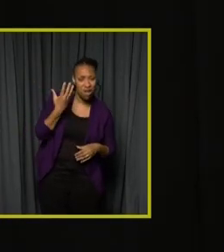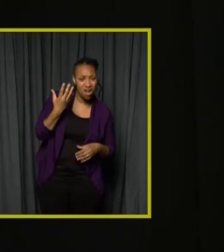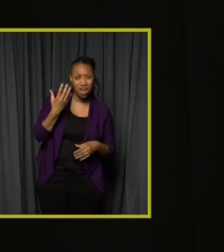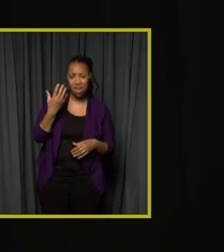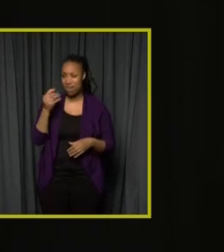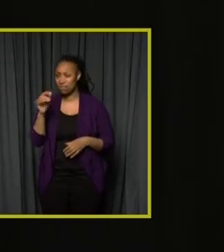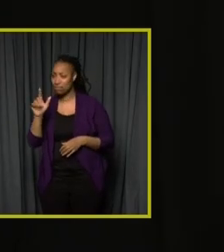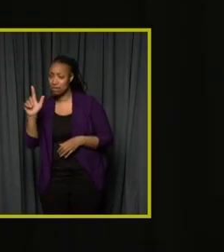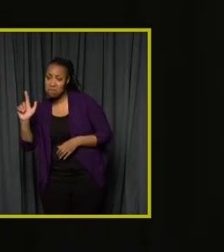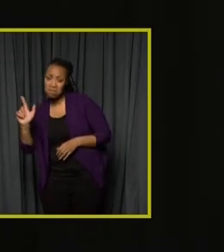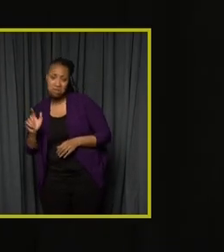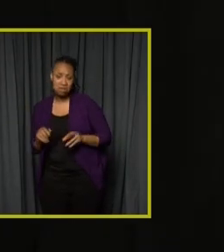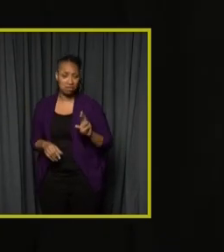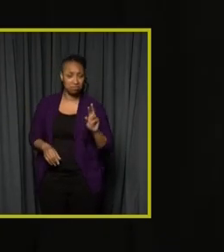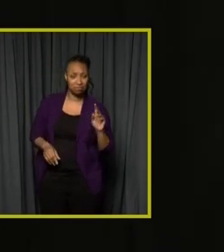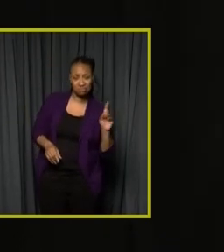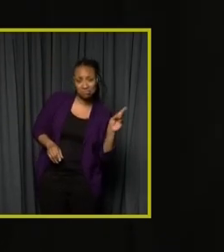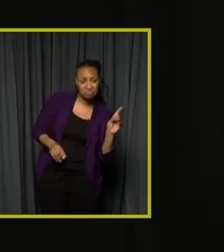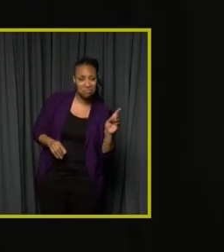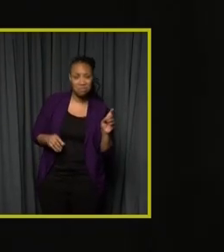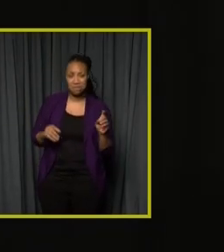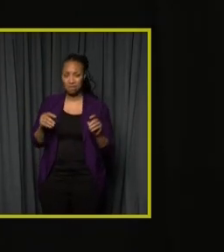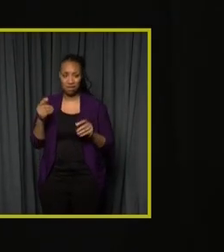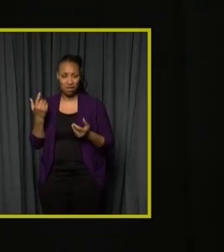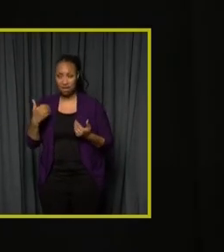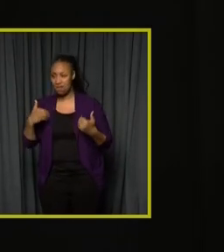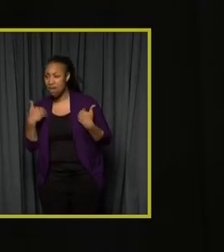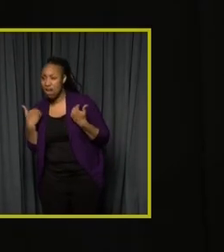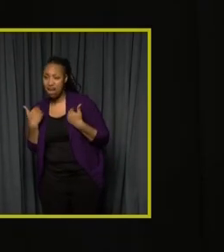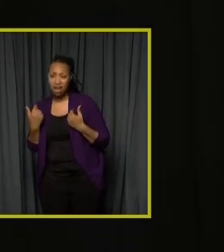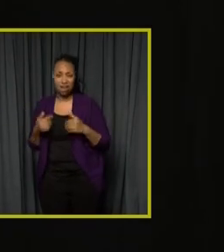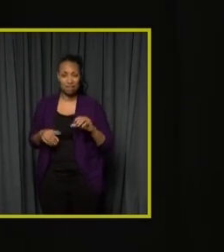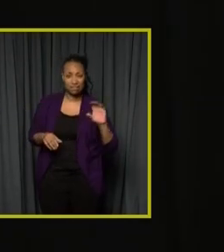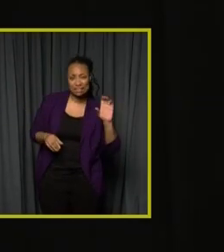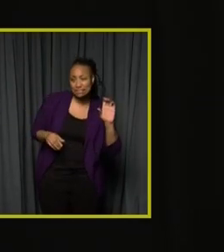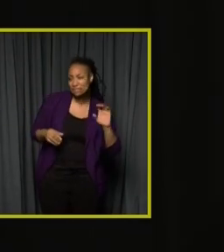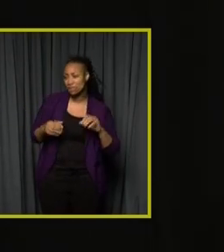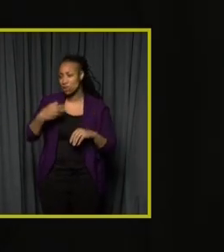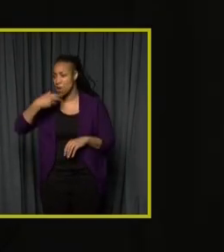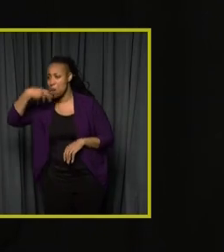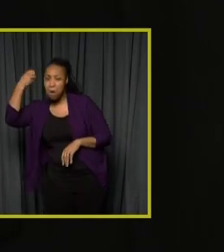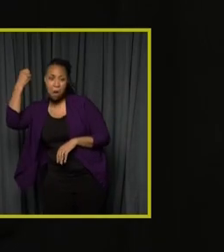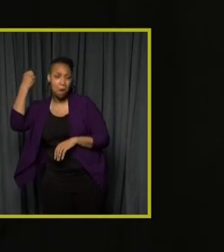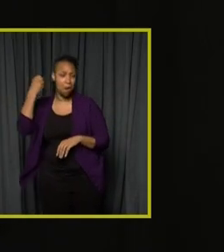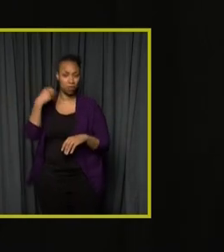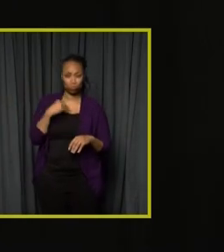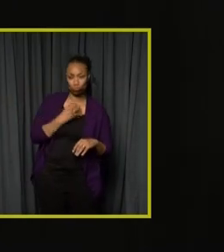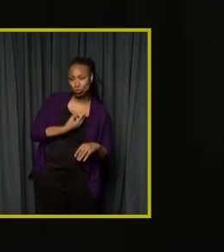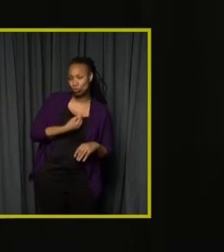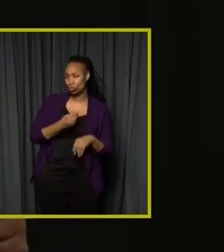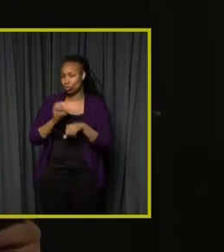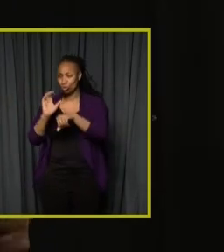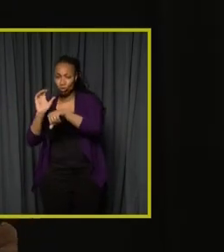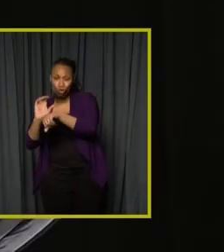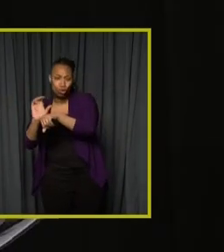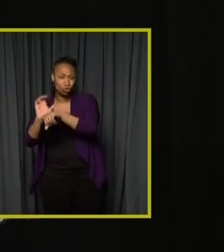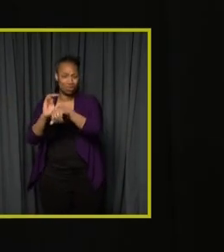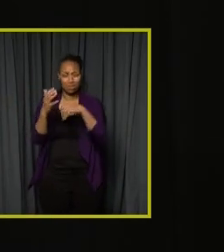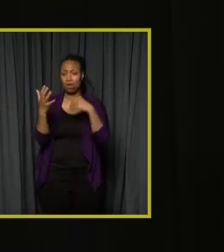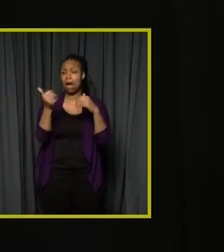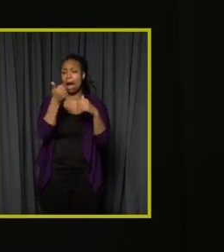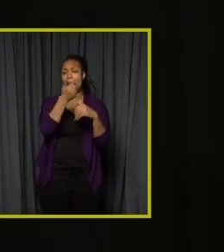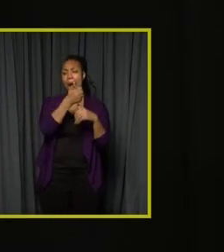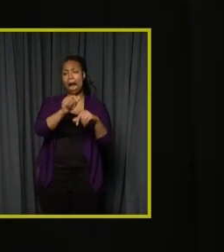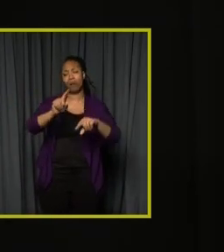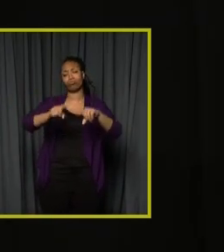and our elders, gay, straight, trans, queer people, religious and non-religious people, people of all backgrounds